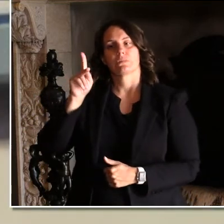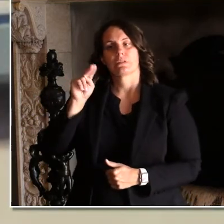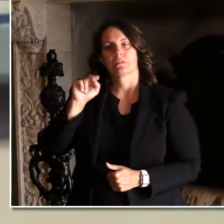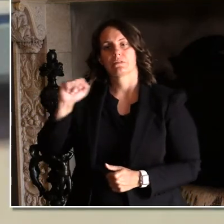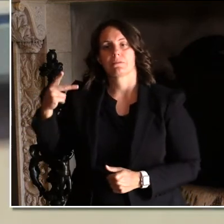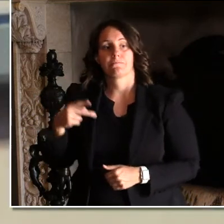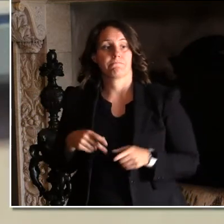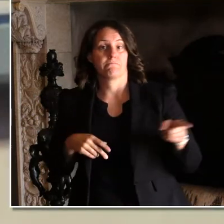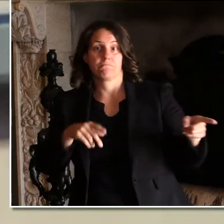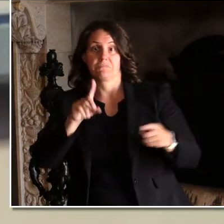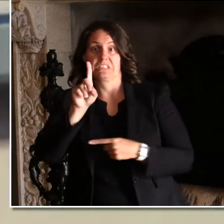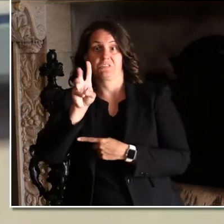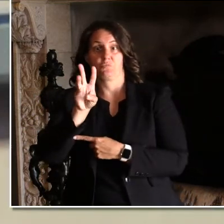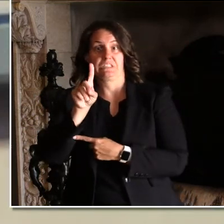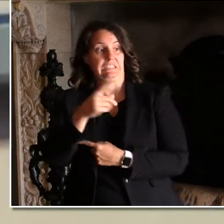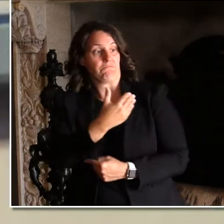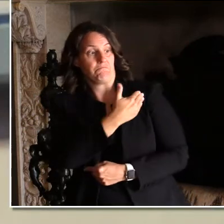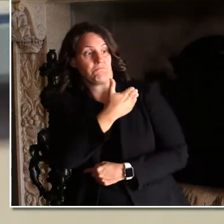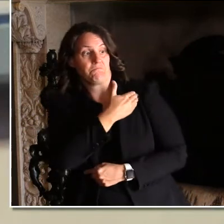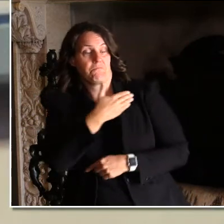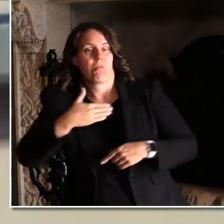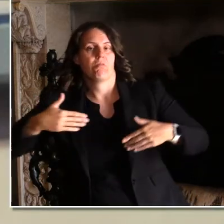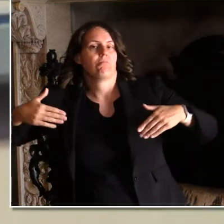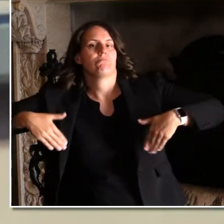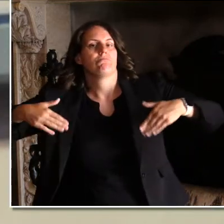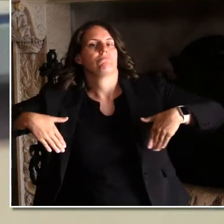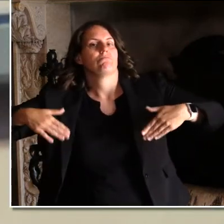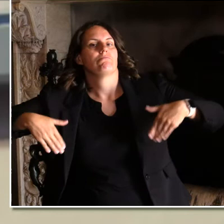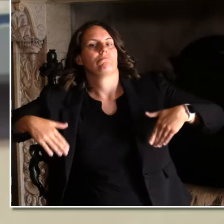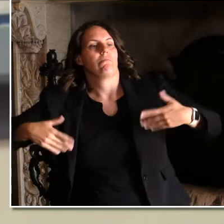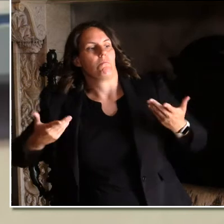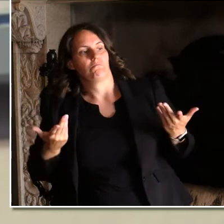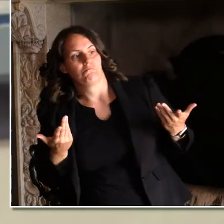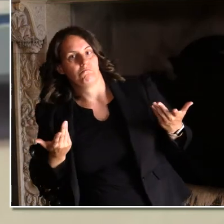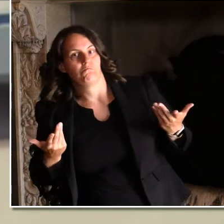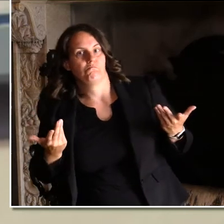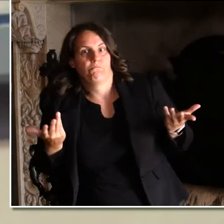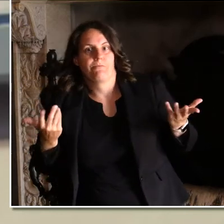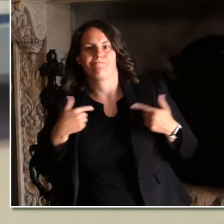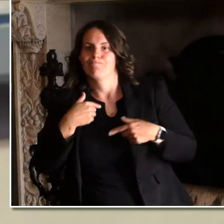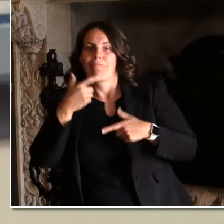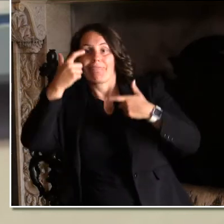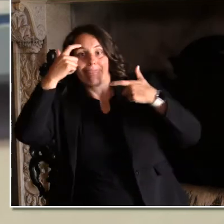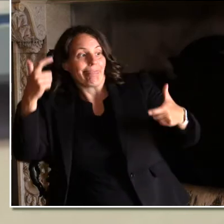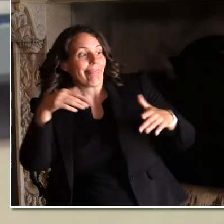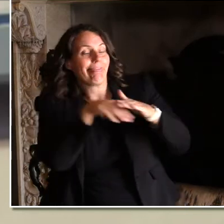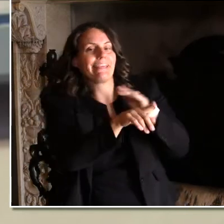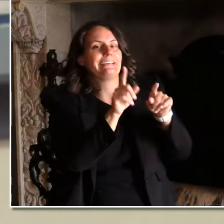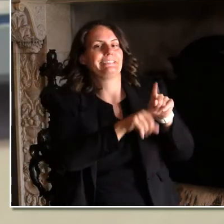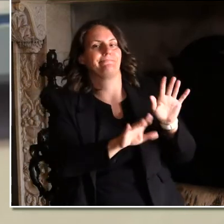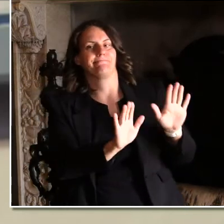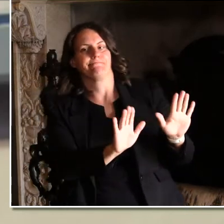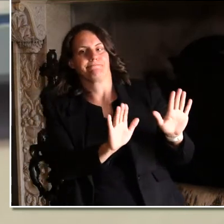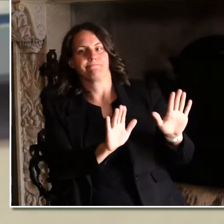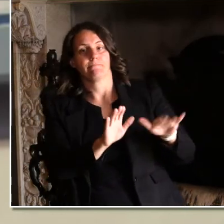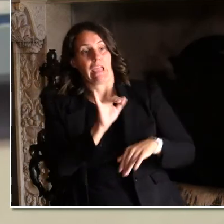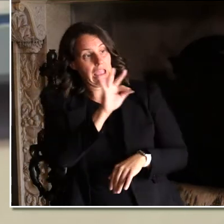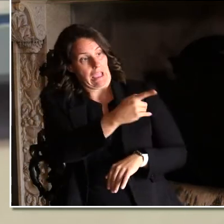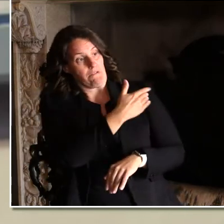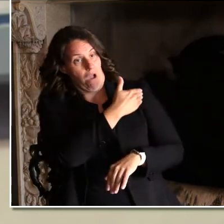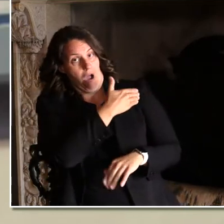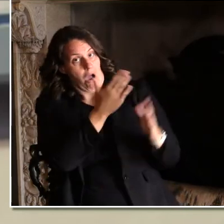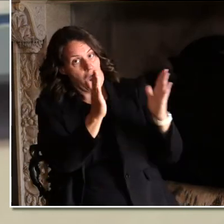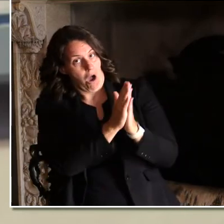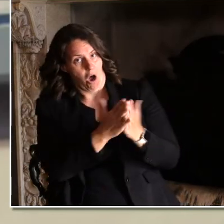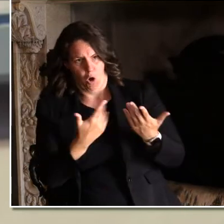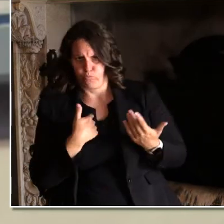any other requests from other state agencies, we'd have no compunction about accepting those and helping to our best ability.